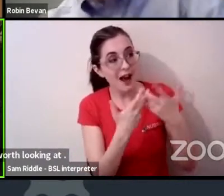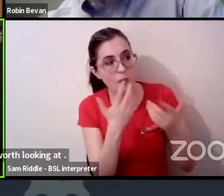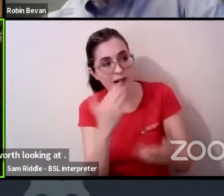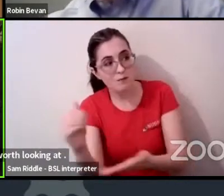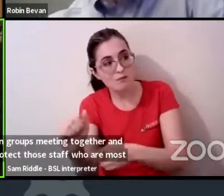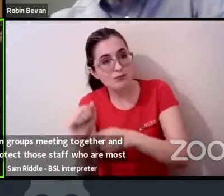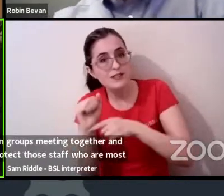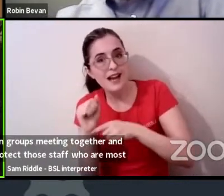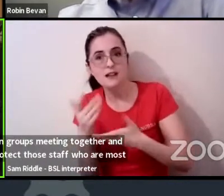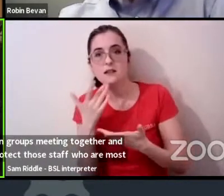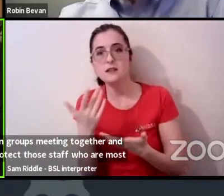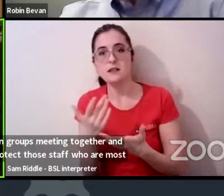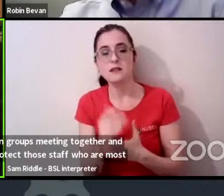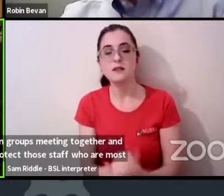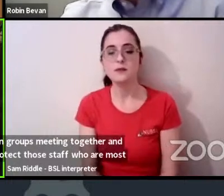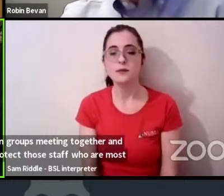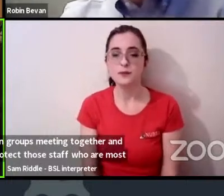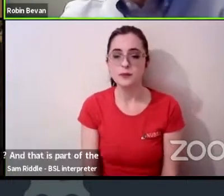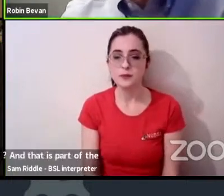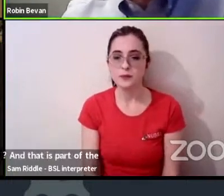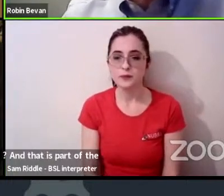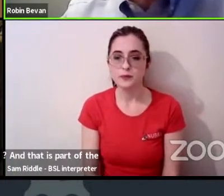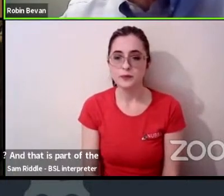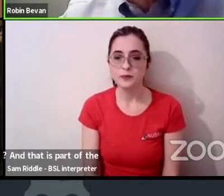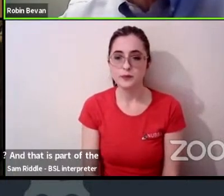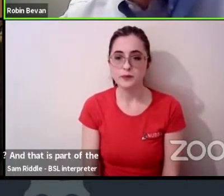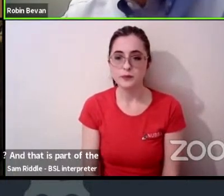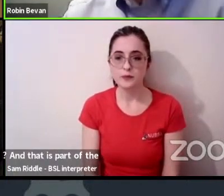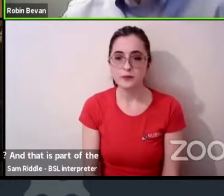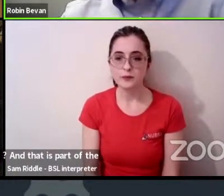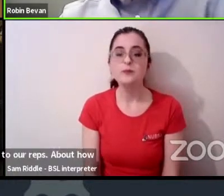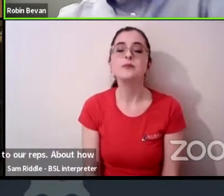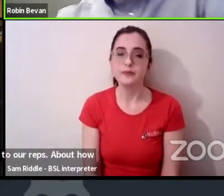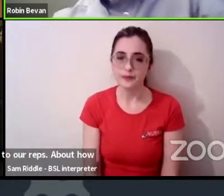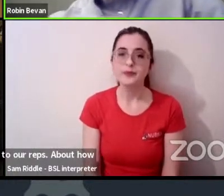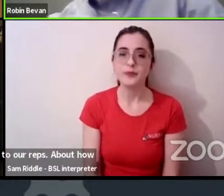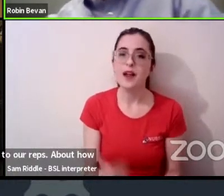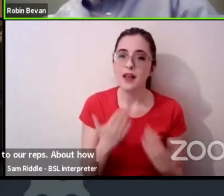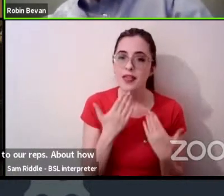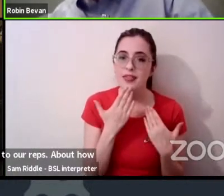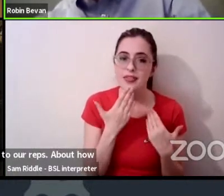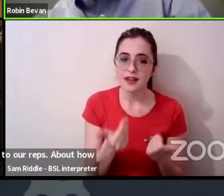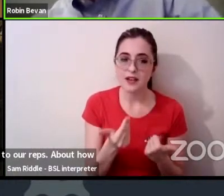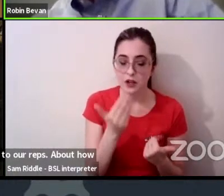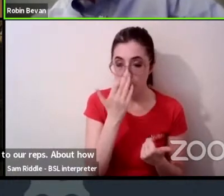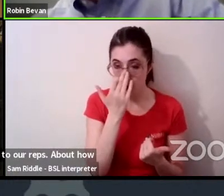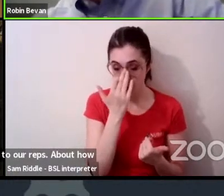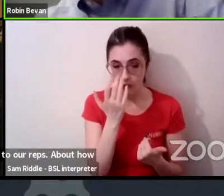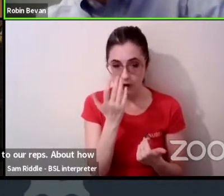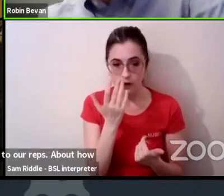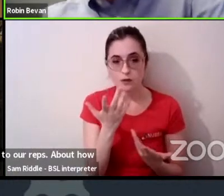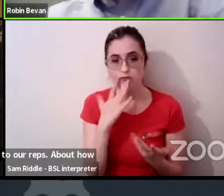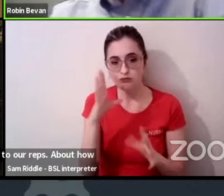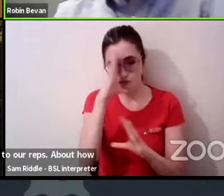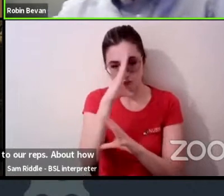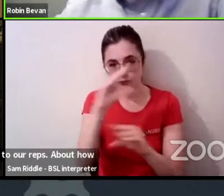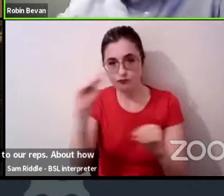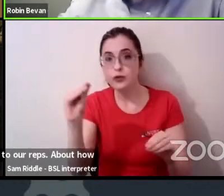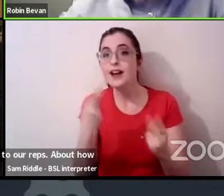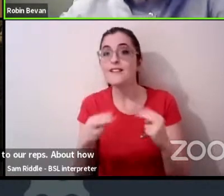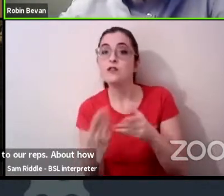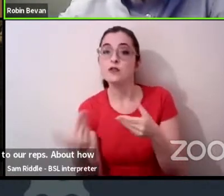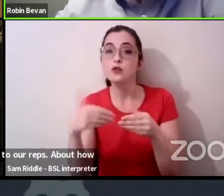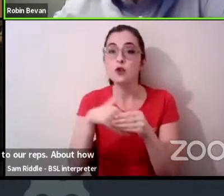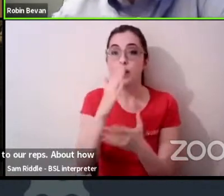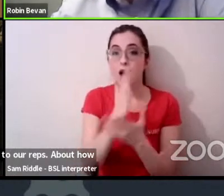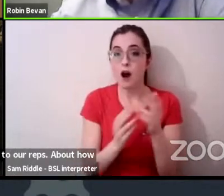get. Thank you very much, Kevin. And for those of you who have joined the call partway through, just